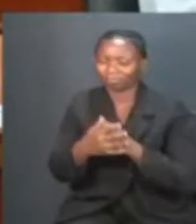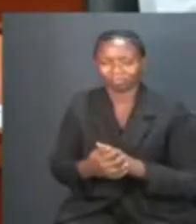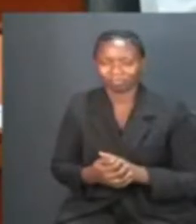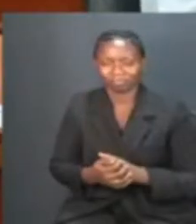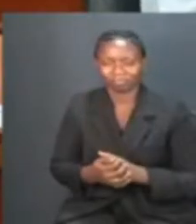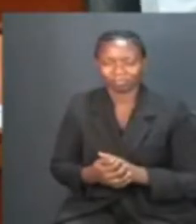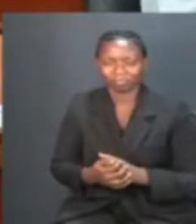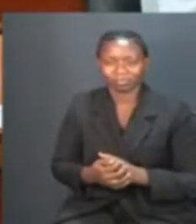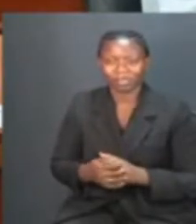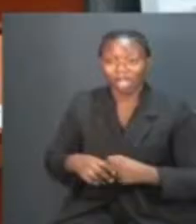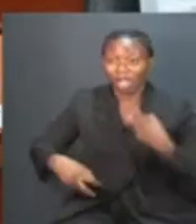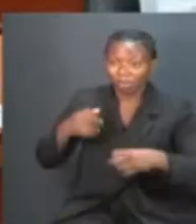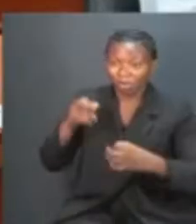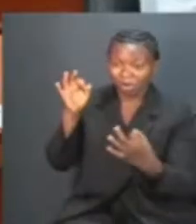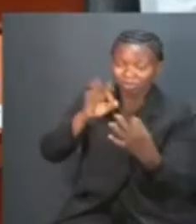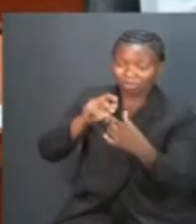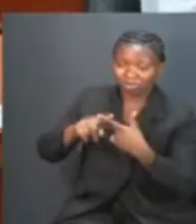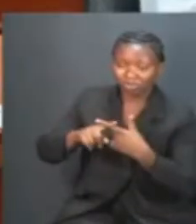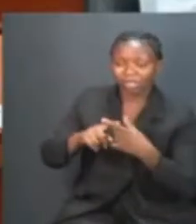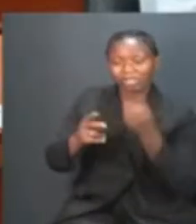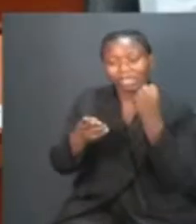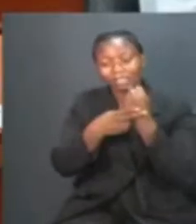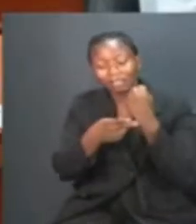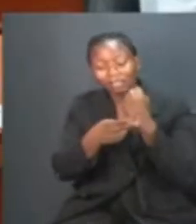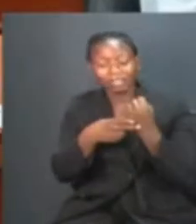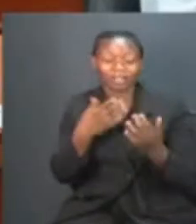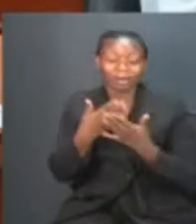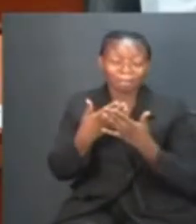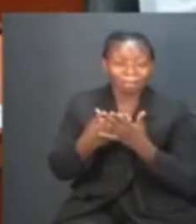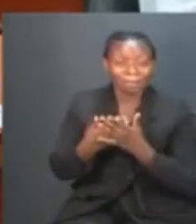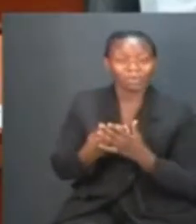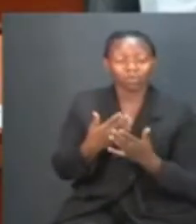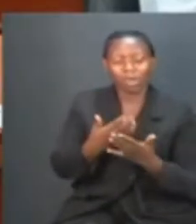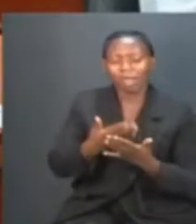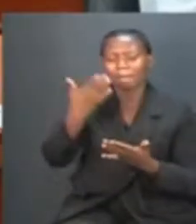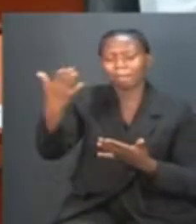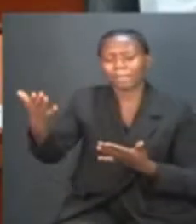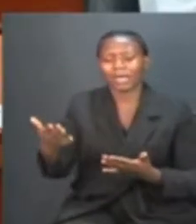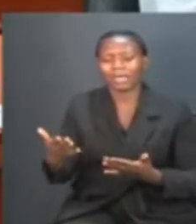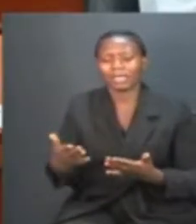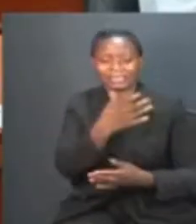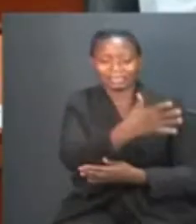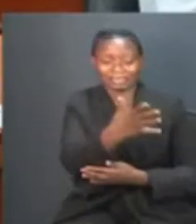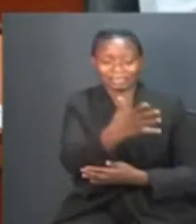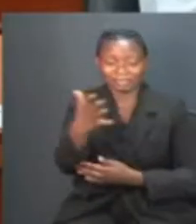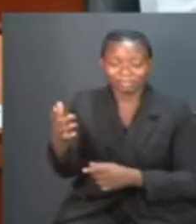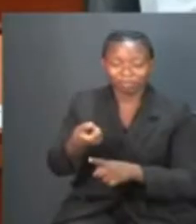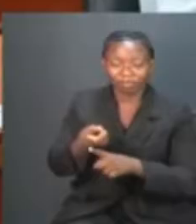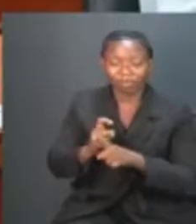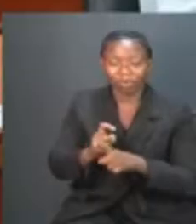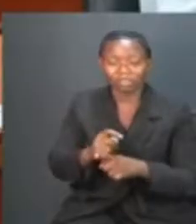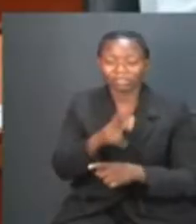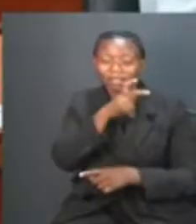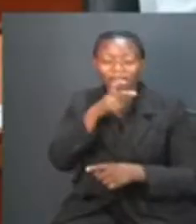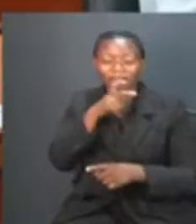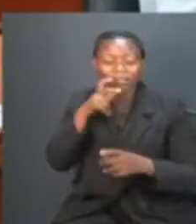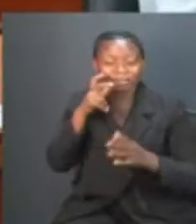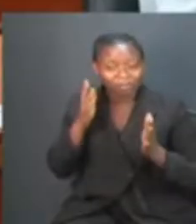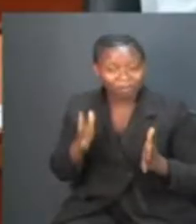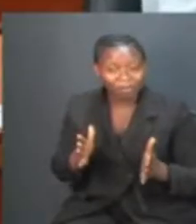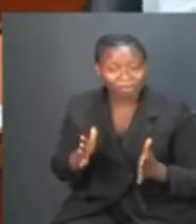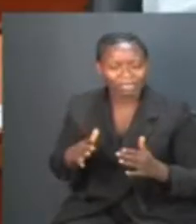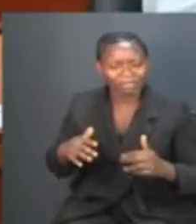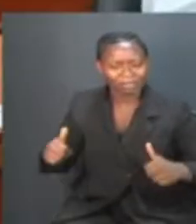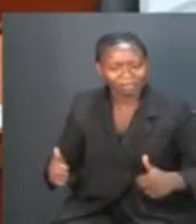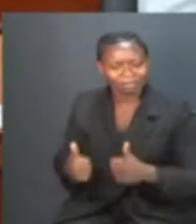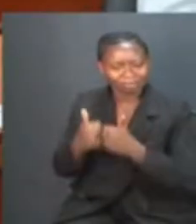the troubles they go through to save, to go and buy off commodities from our farmers, the challenges